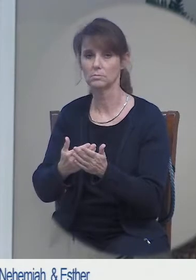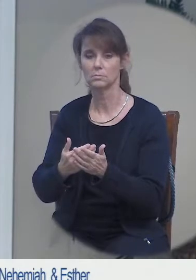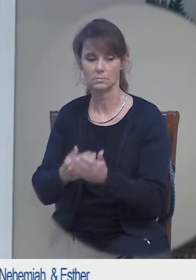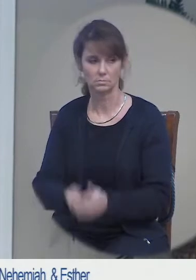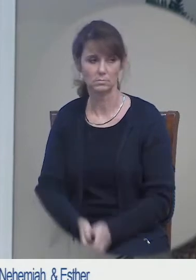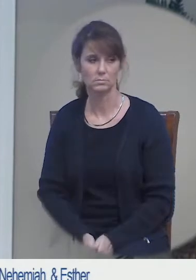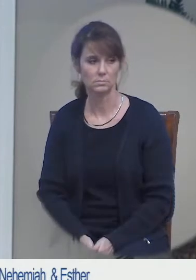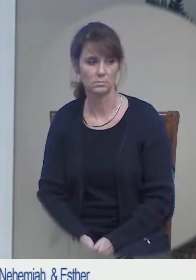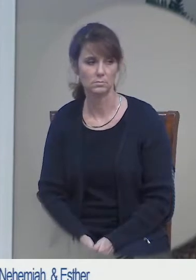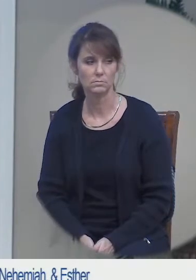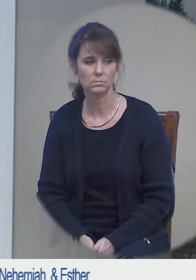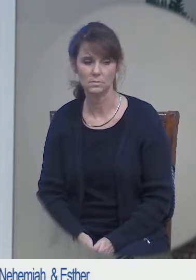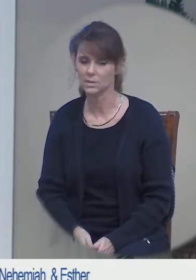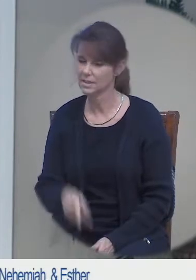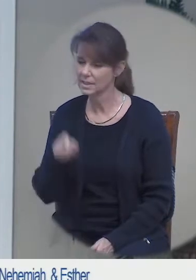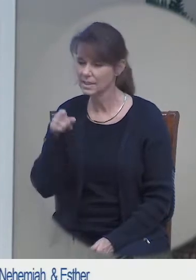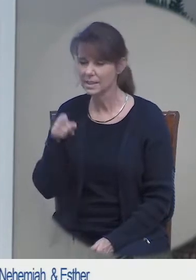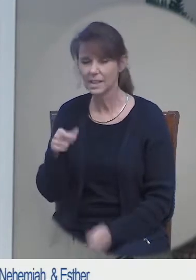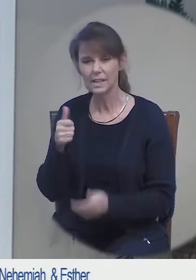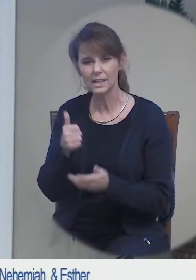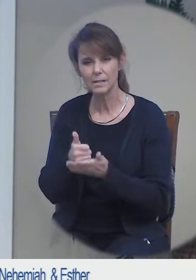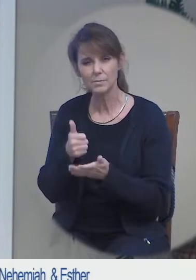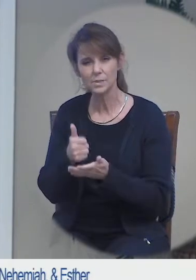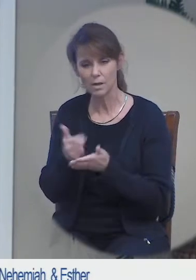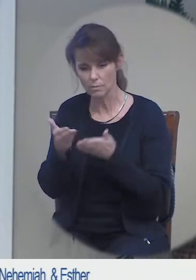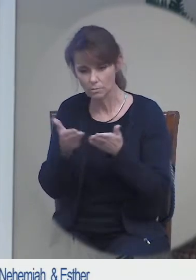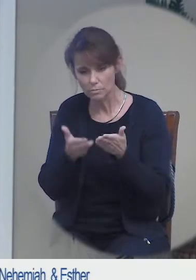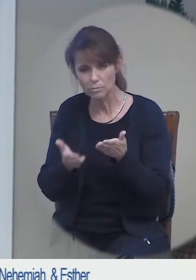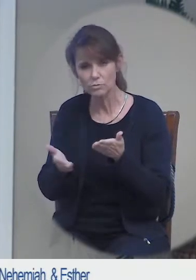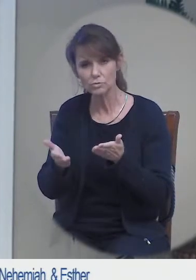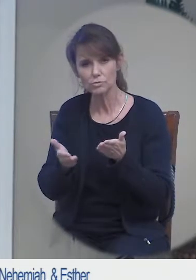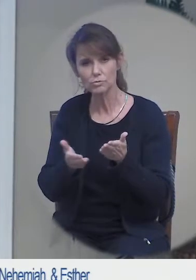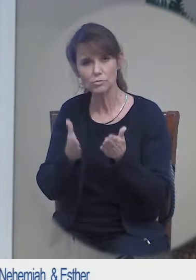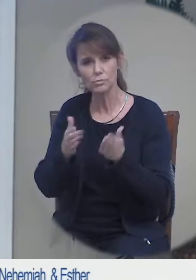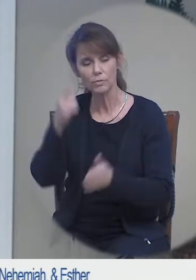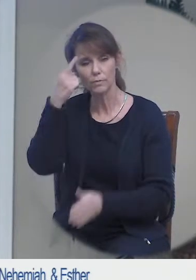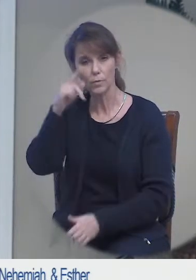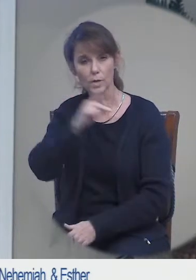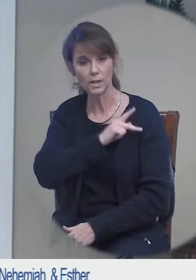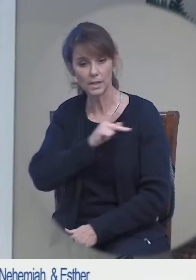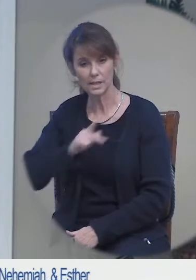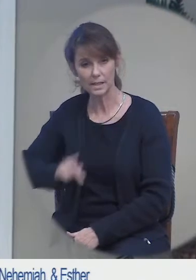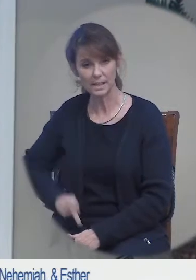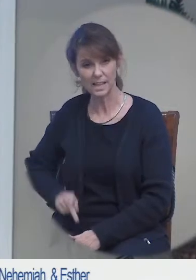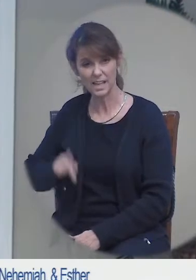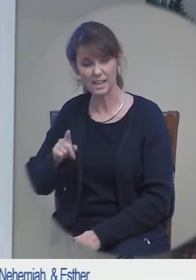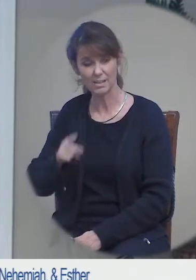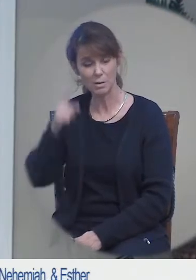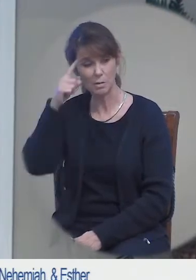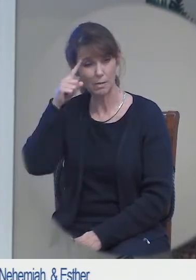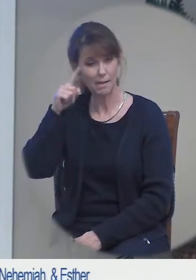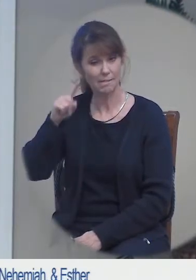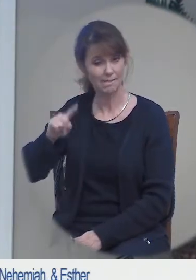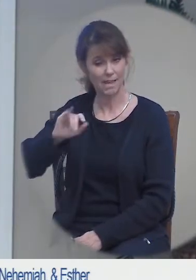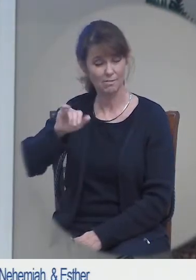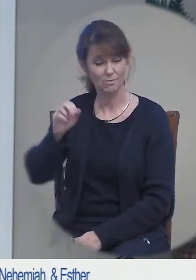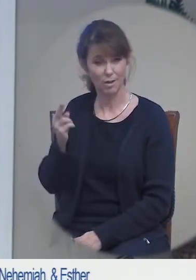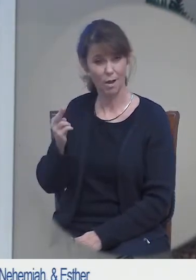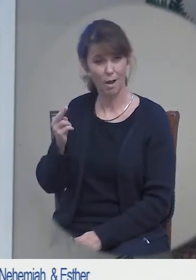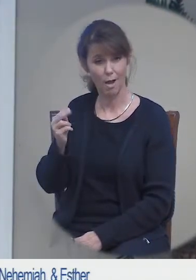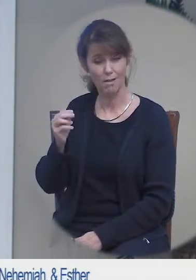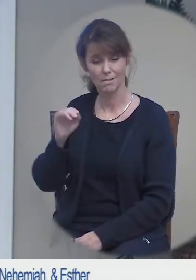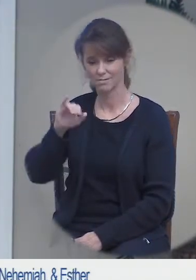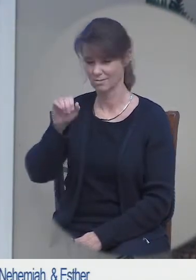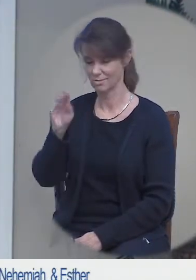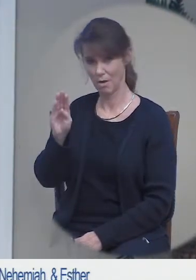he could accumulate that much that he could take care of all these people? Was that a high-paying job being the cupbearer? I don't know. Well, I mean, so